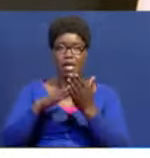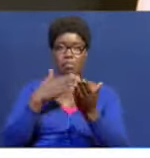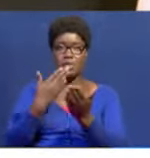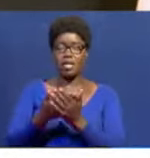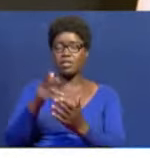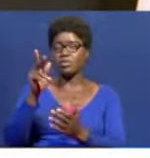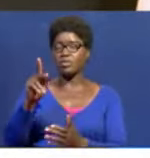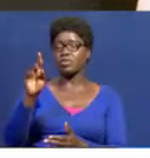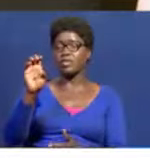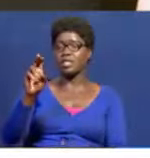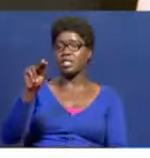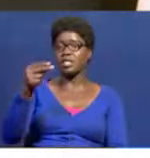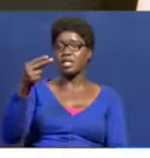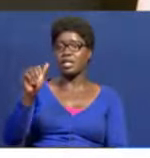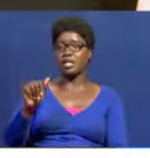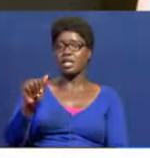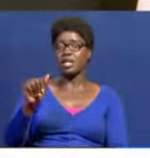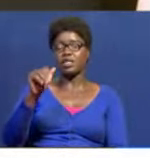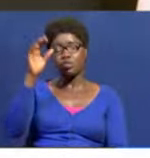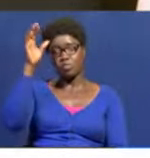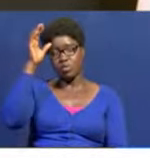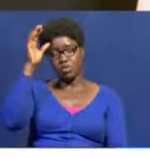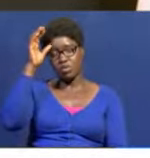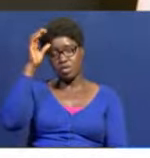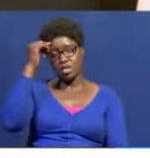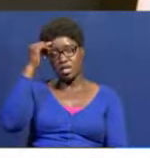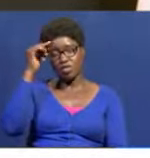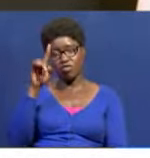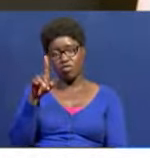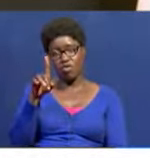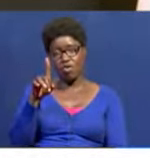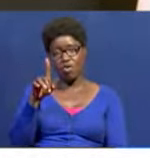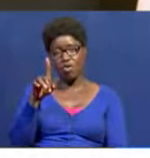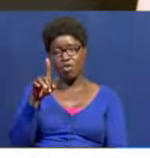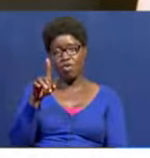Kenha to be considered for